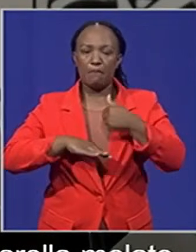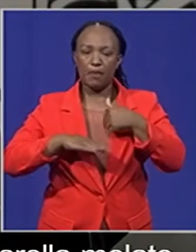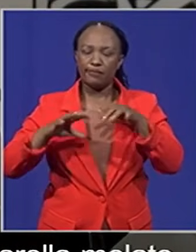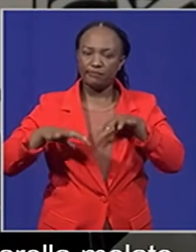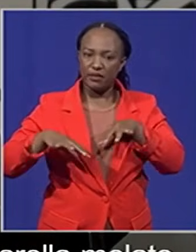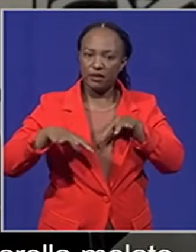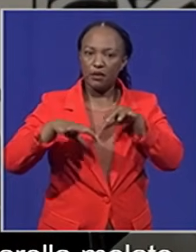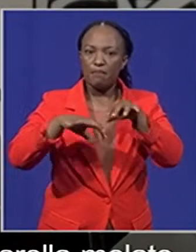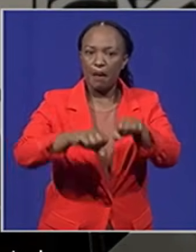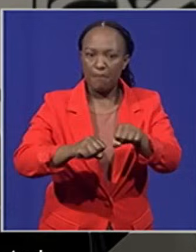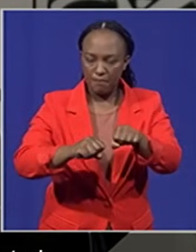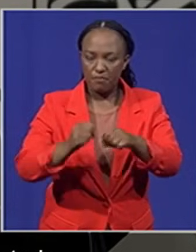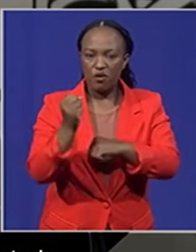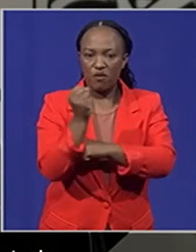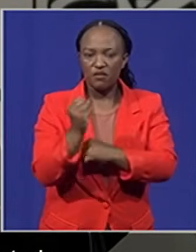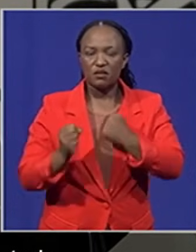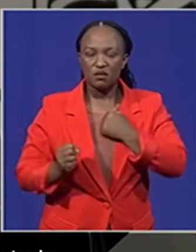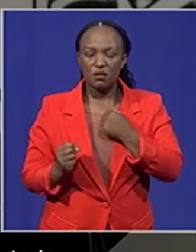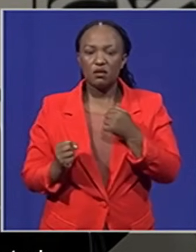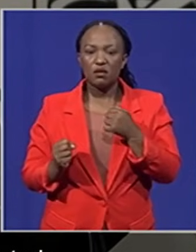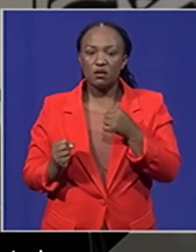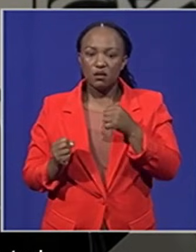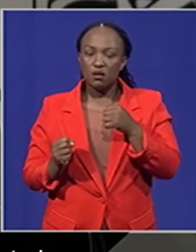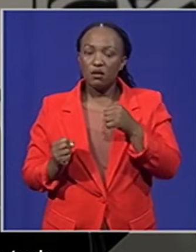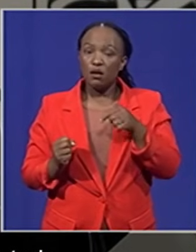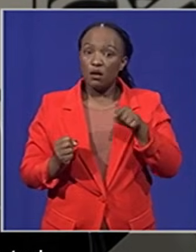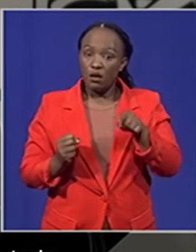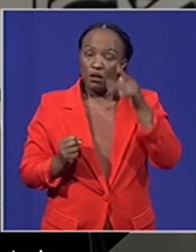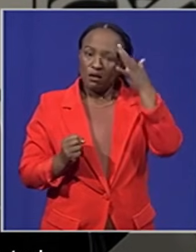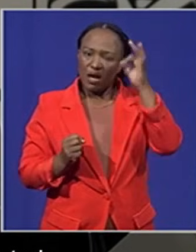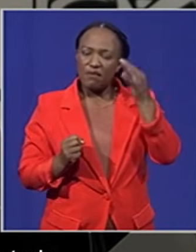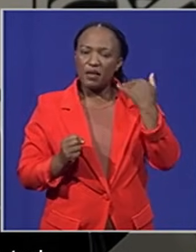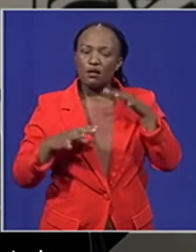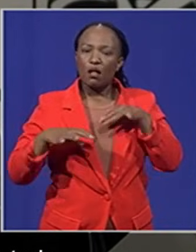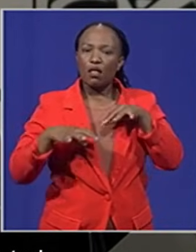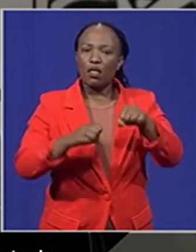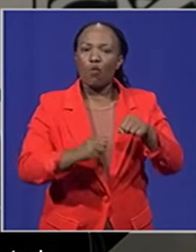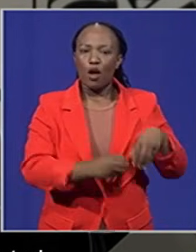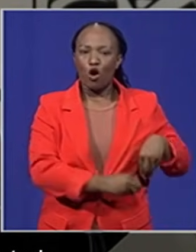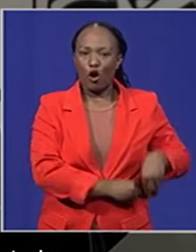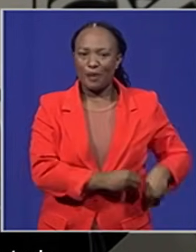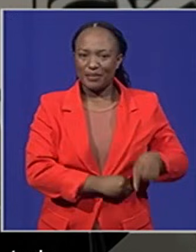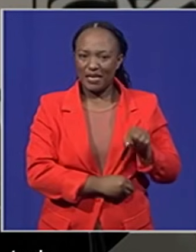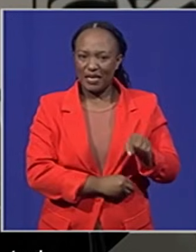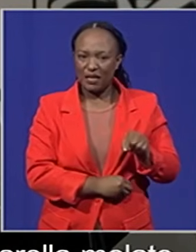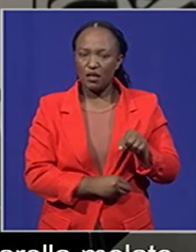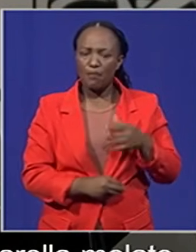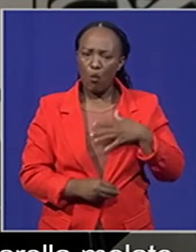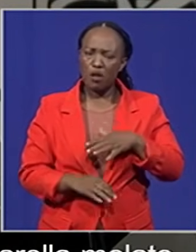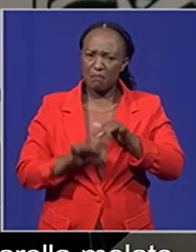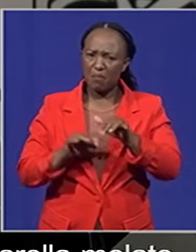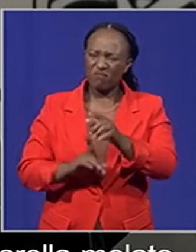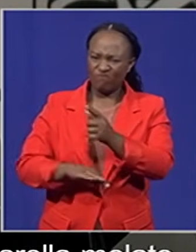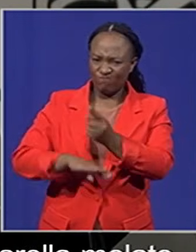bring to court, enroll state capture, and hold people accountable for bringing our country to its knees, for stealing from the people of